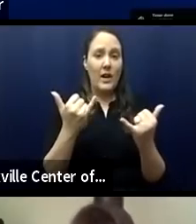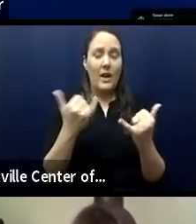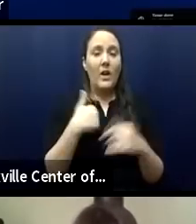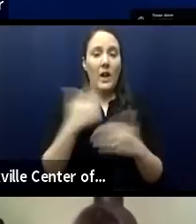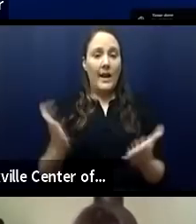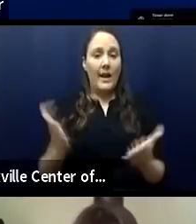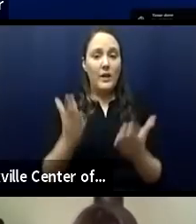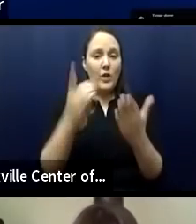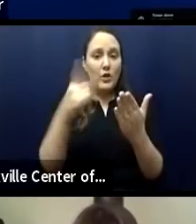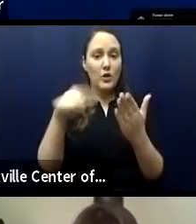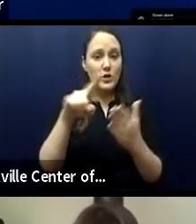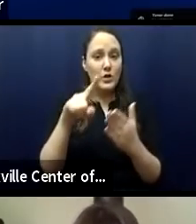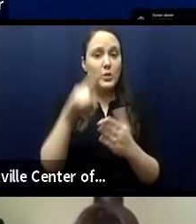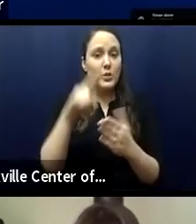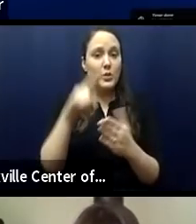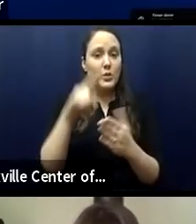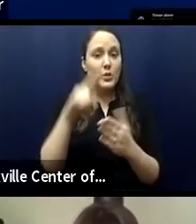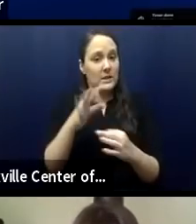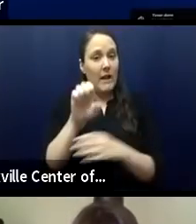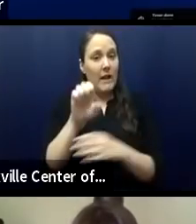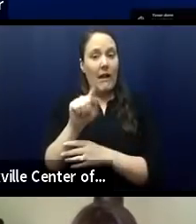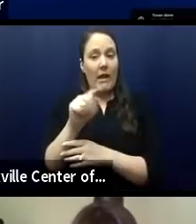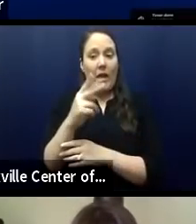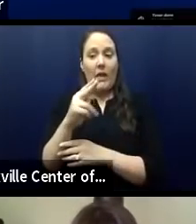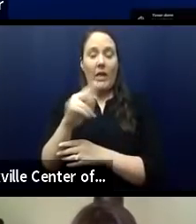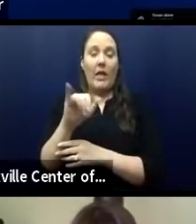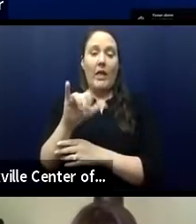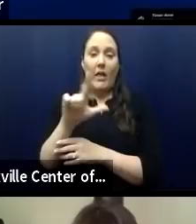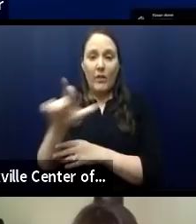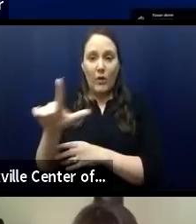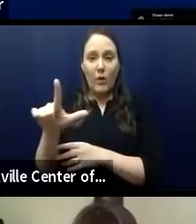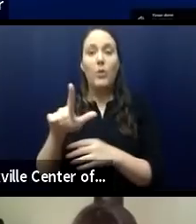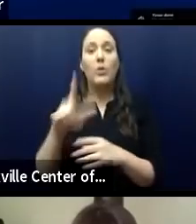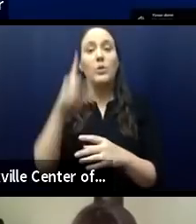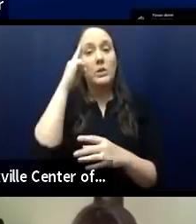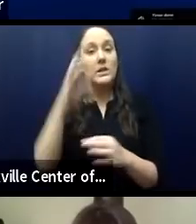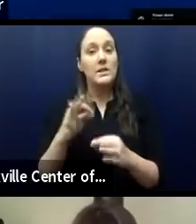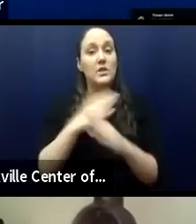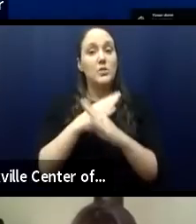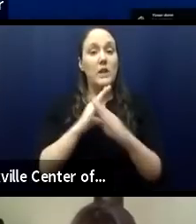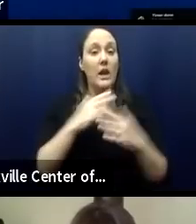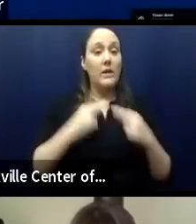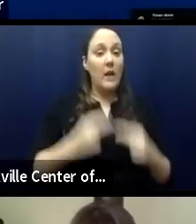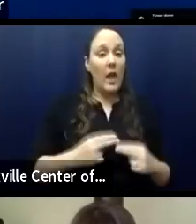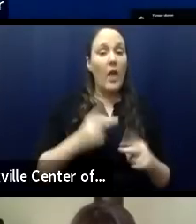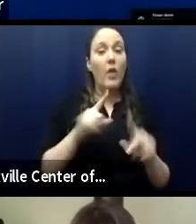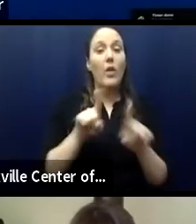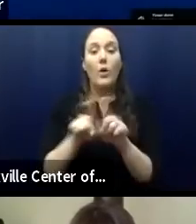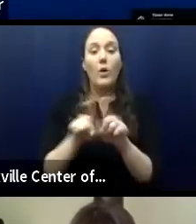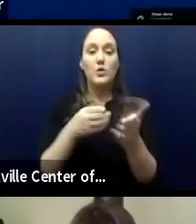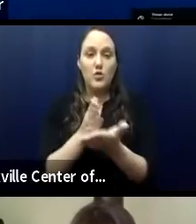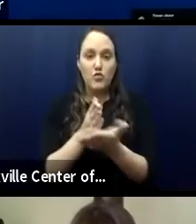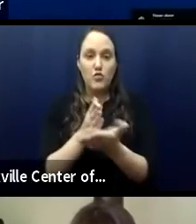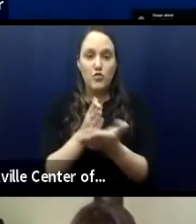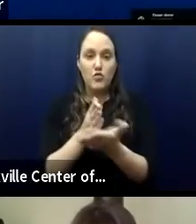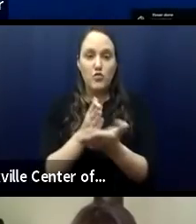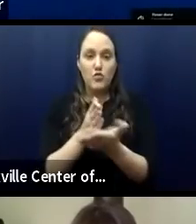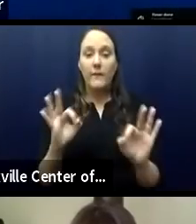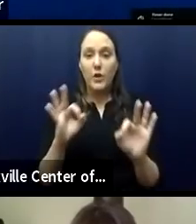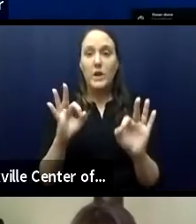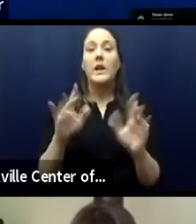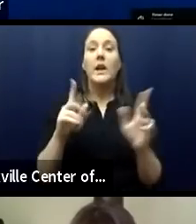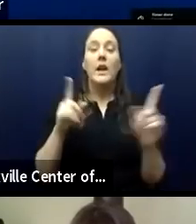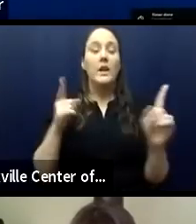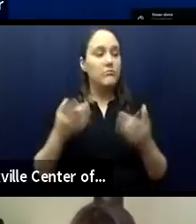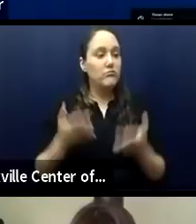ethical decisions that will protect our health, but that will also protect our rights to be free and to the pursuit of happiness.